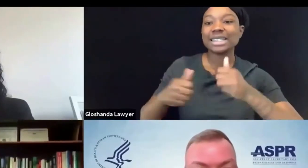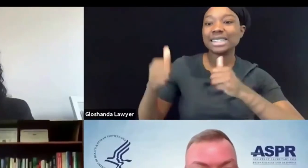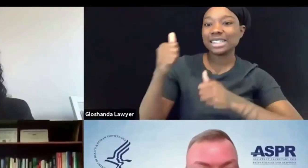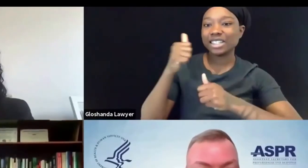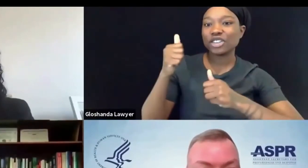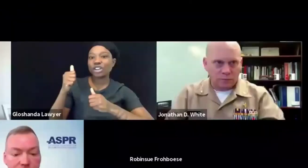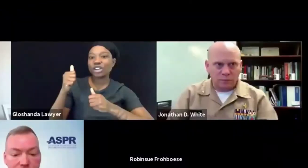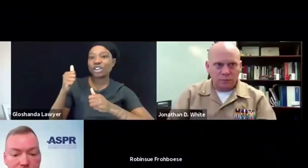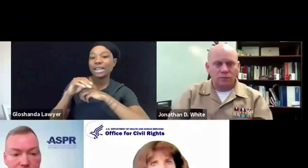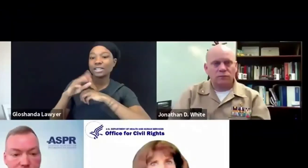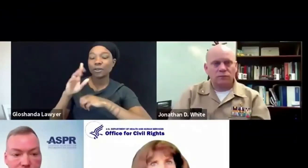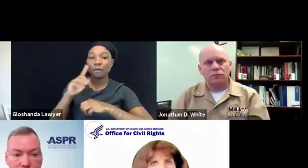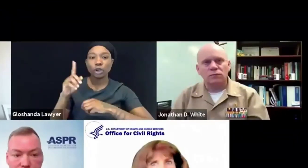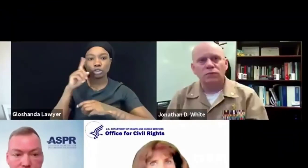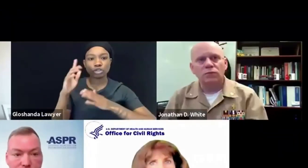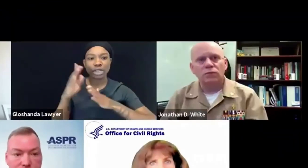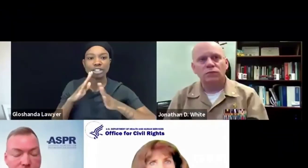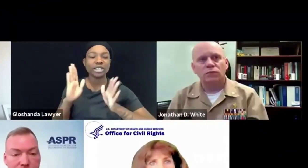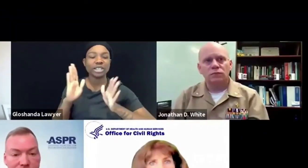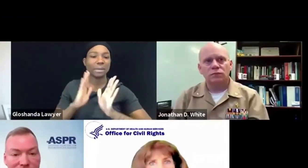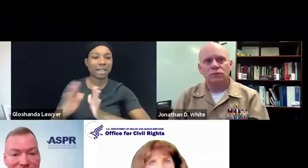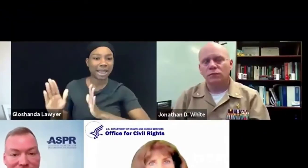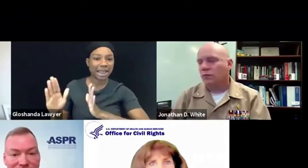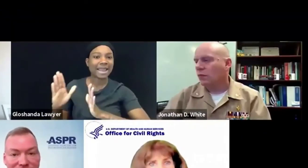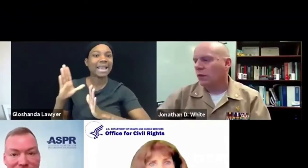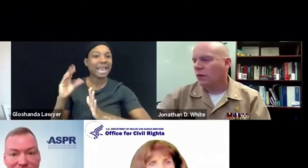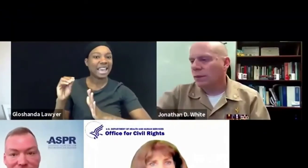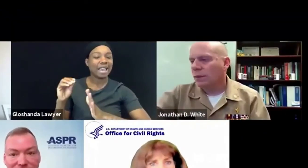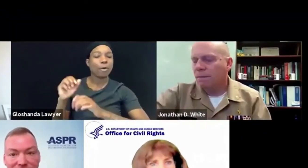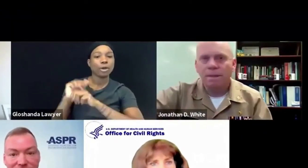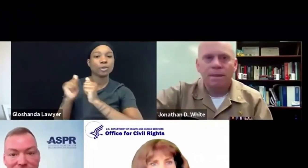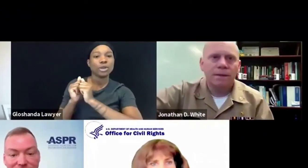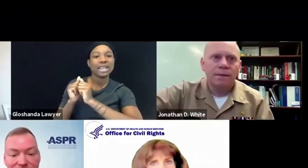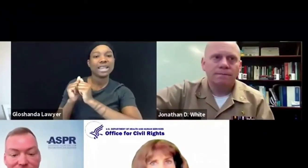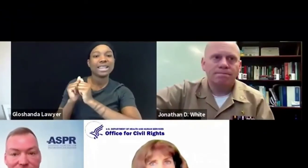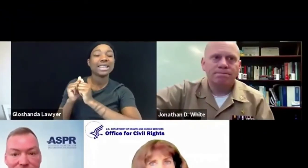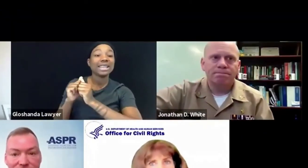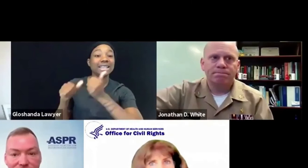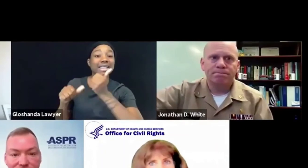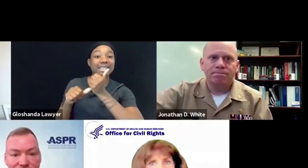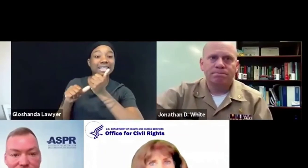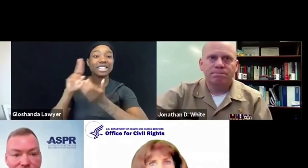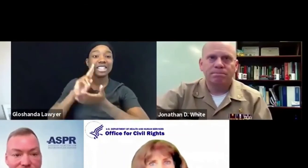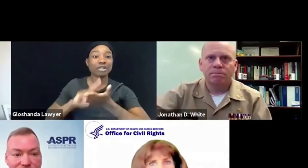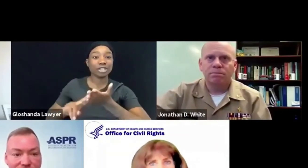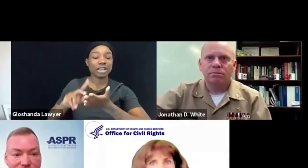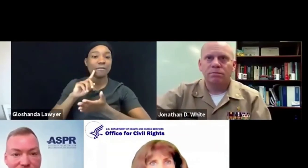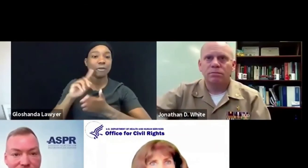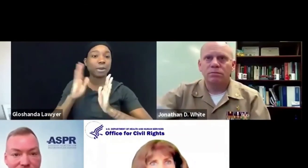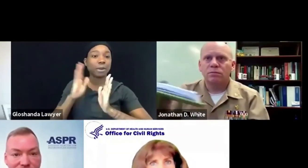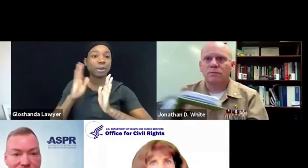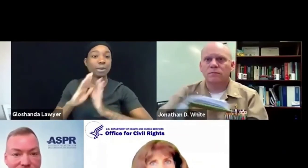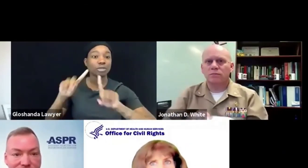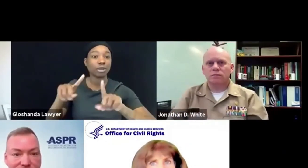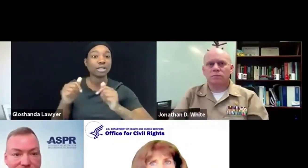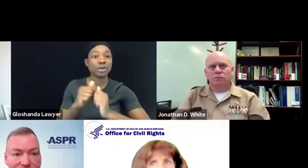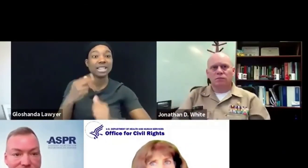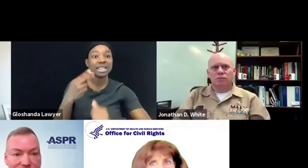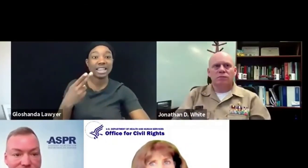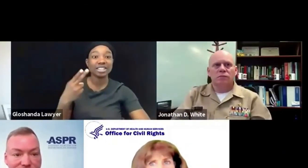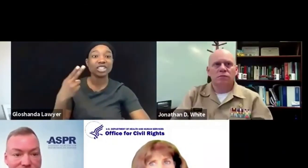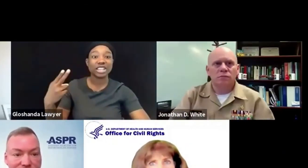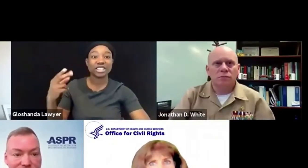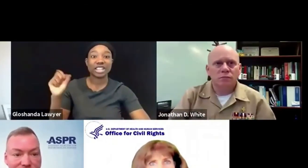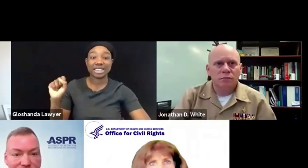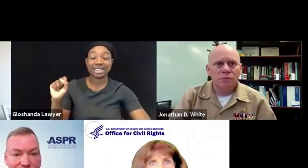and Requirements with the Assistant Secretary for Preparedness and Response at HHS. His expertise includes disaster preparedness